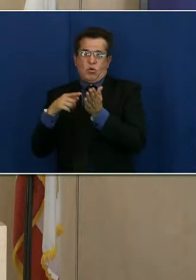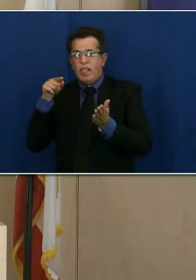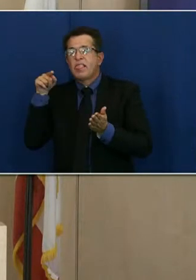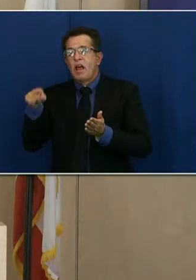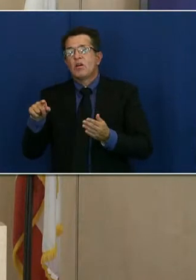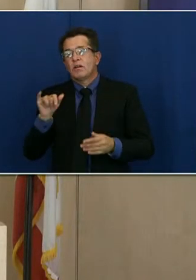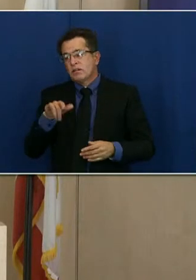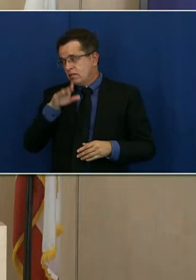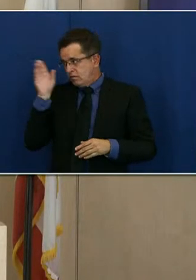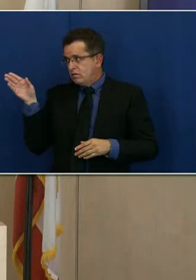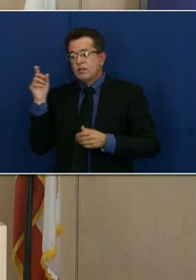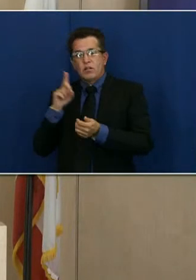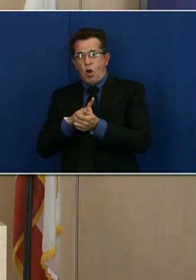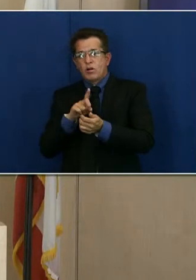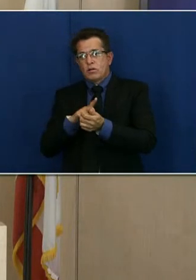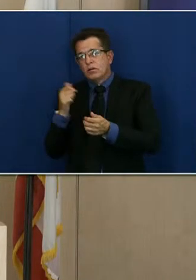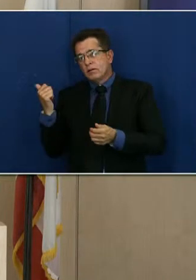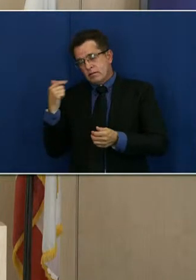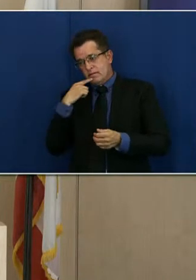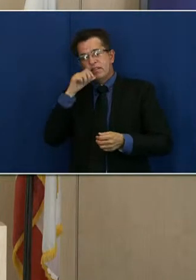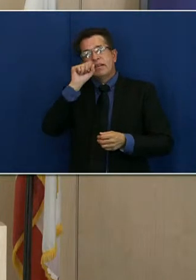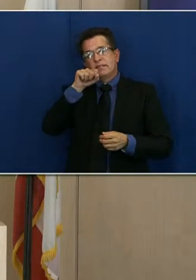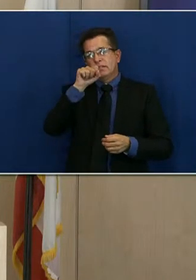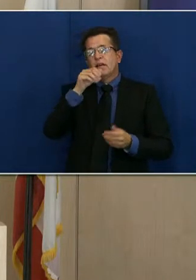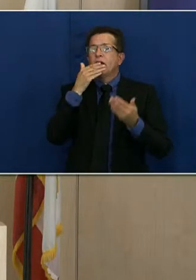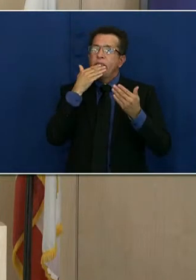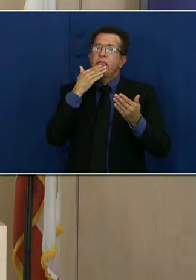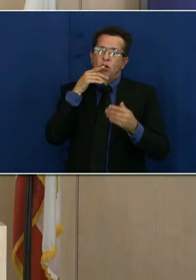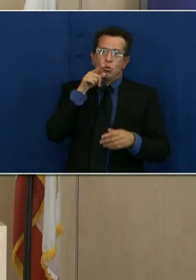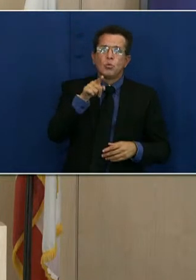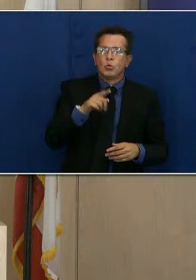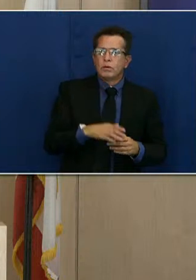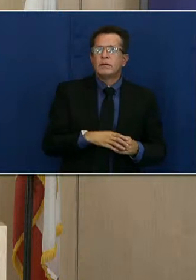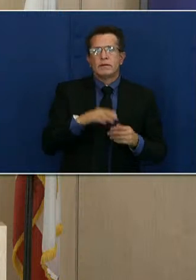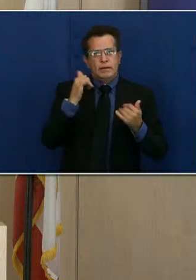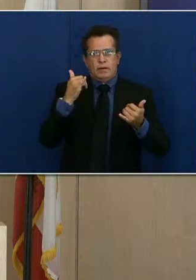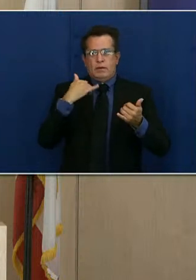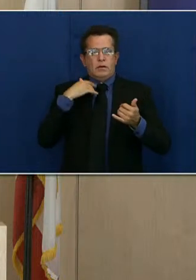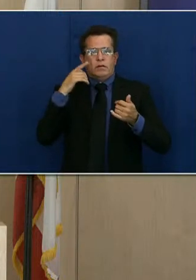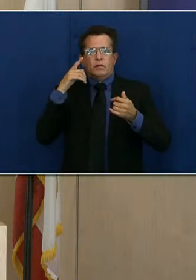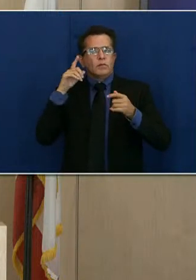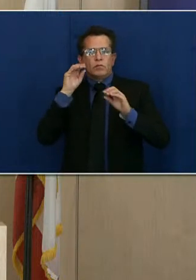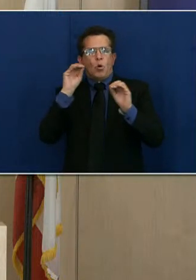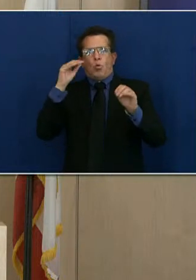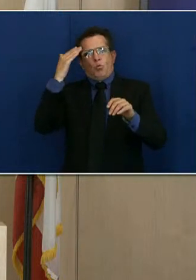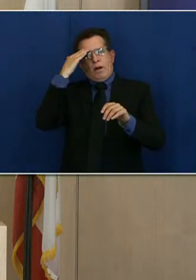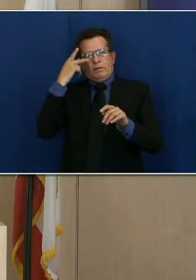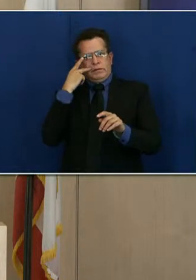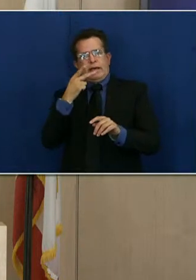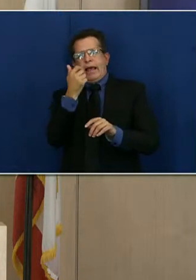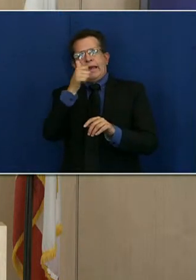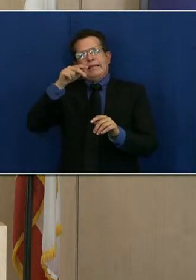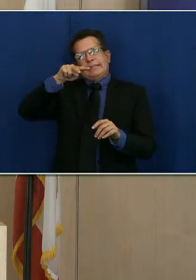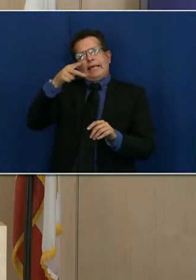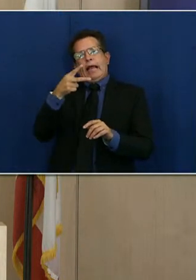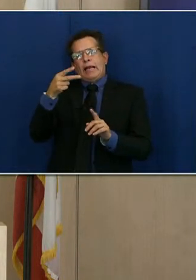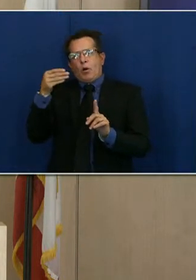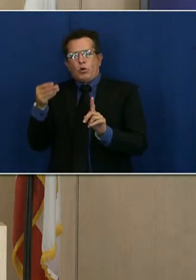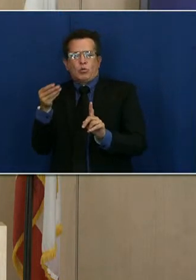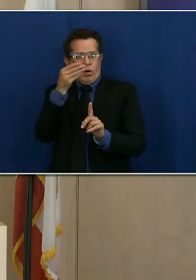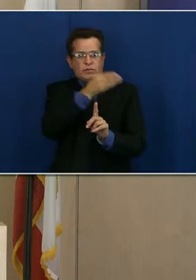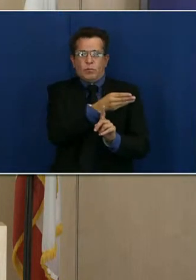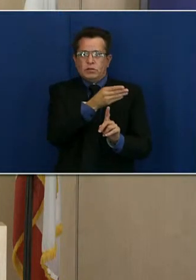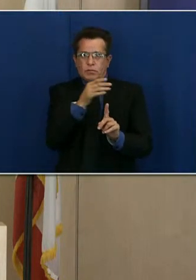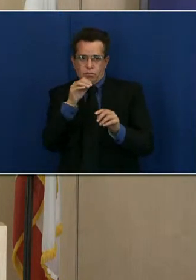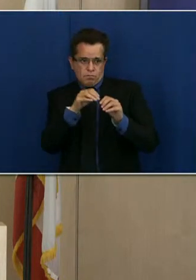Yes, thanks for that question. We are not aware of a secondary transmission in a K